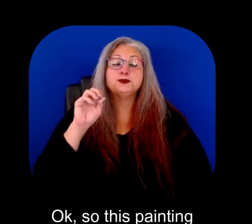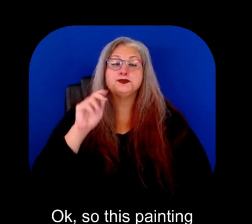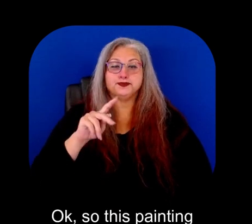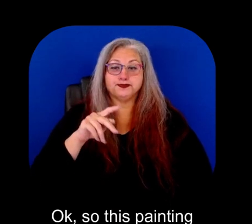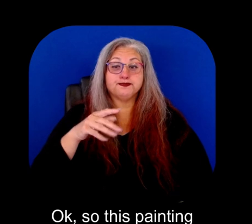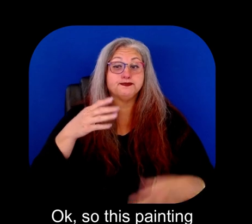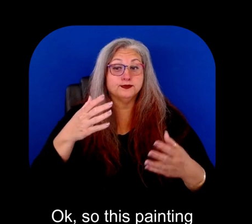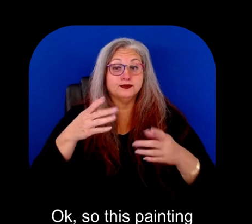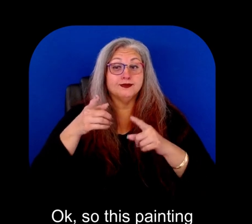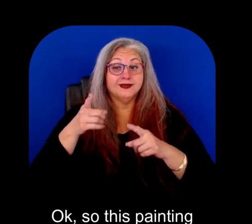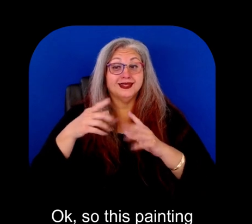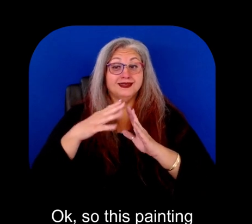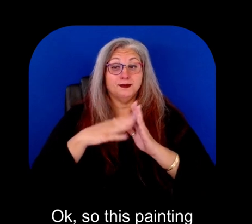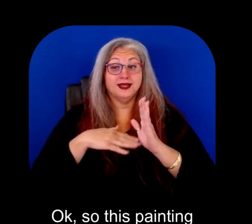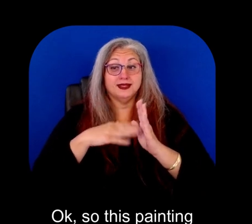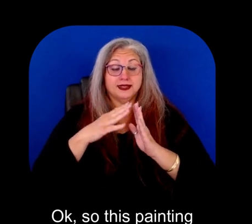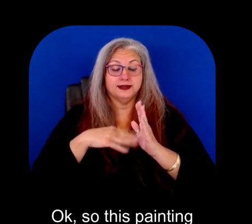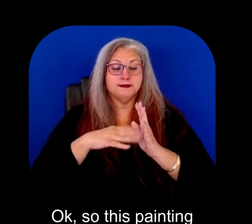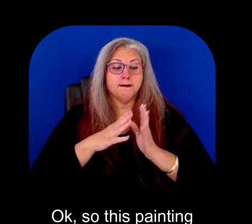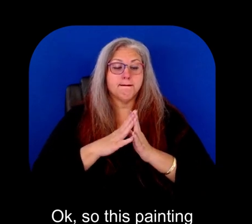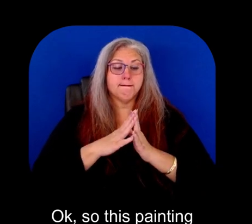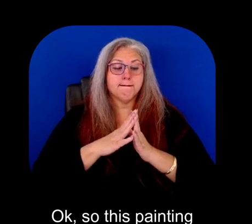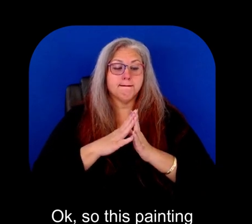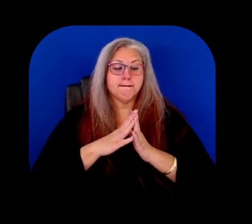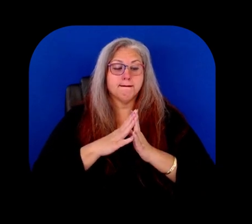Okay, so this painting,